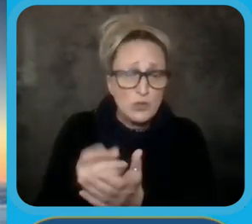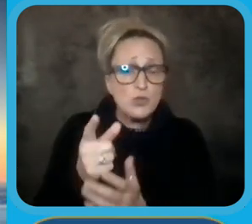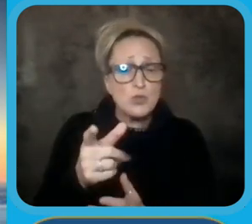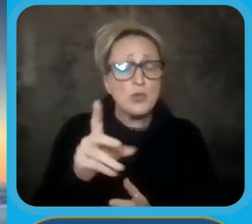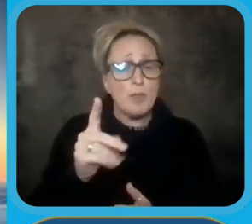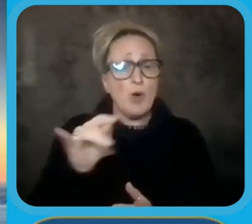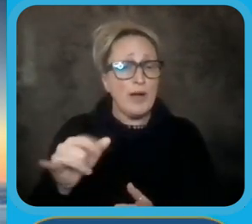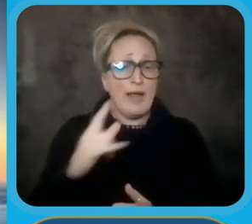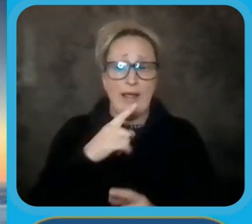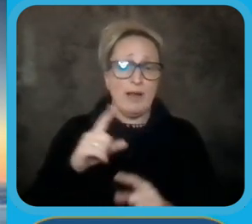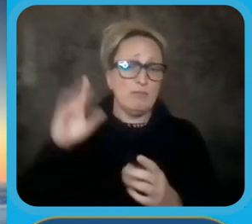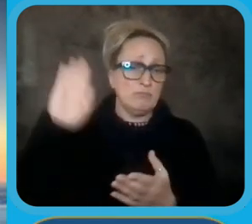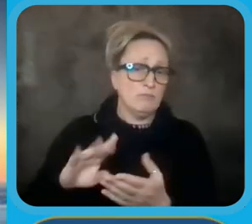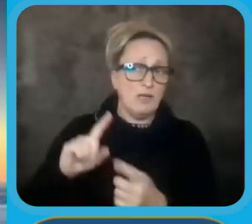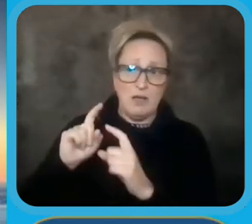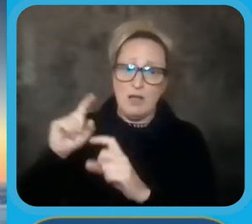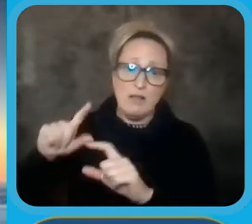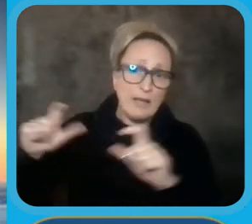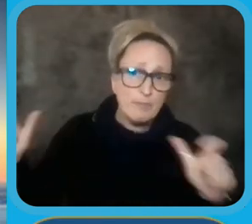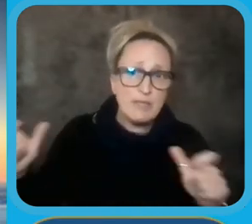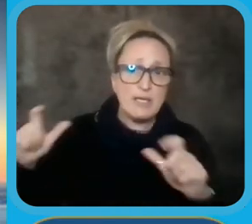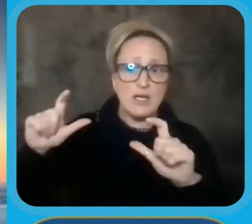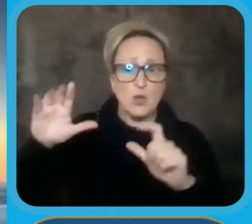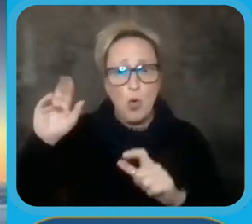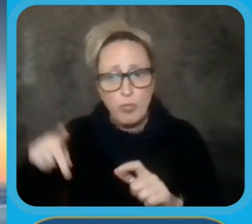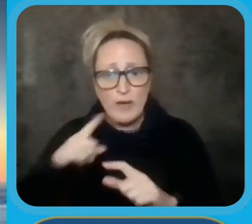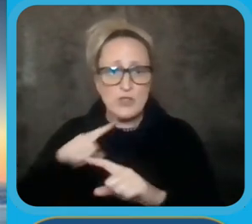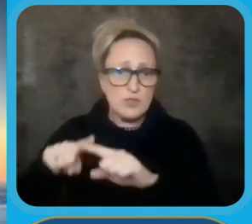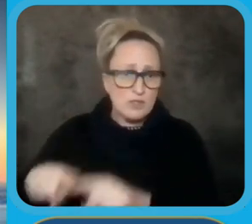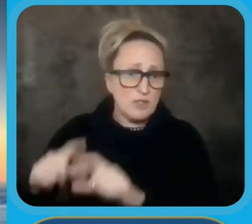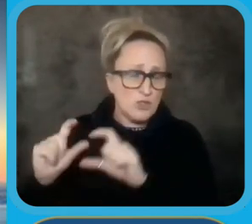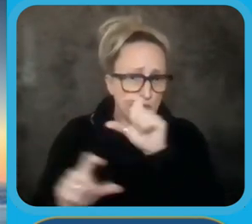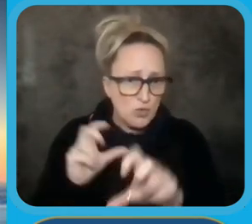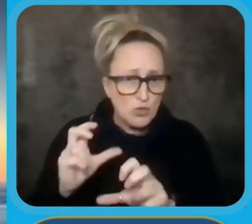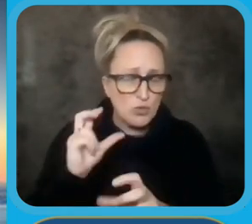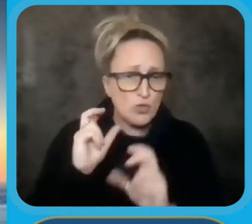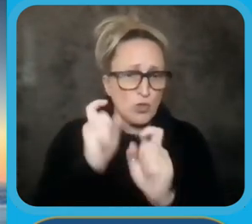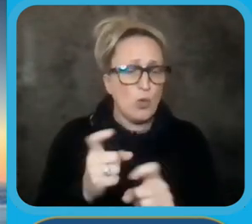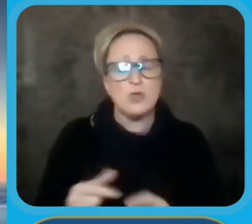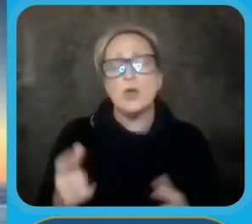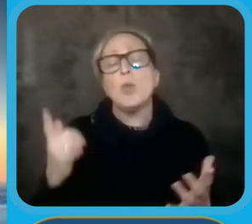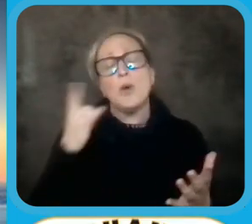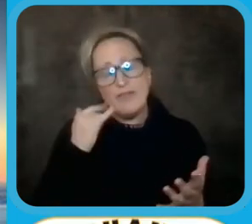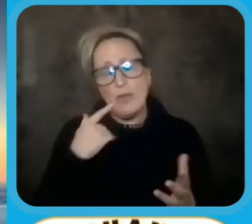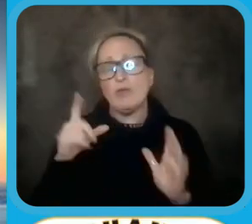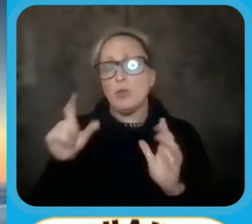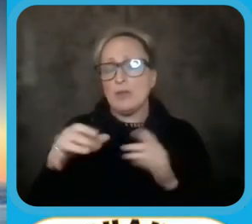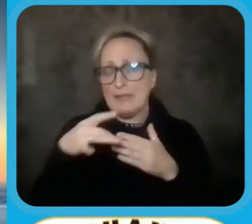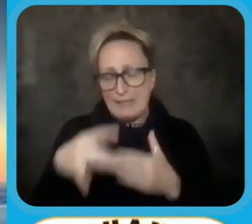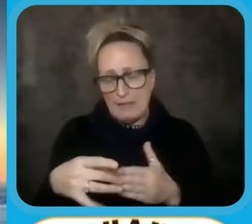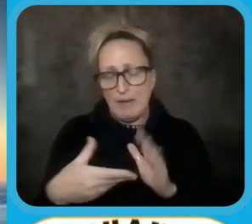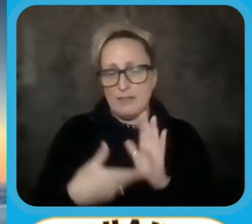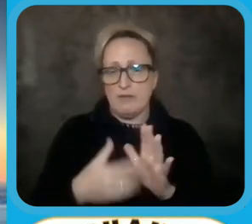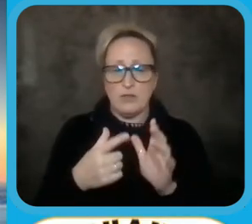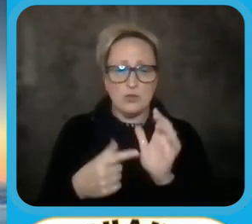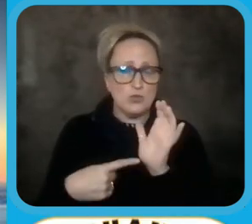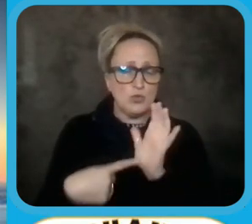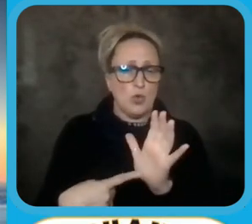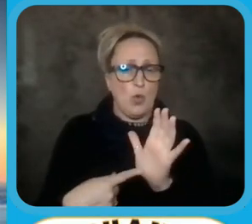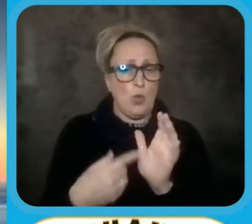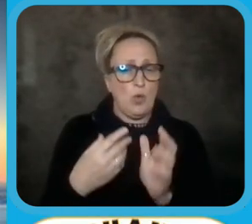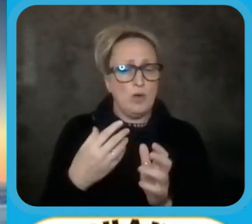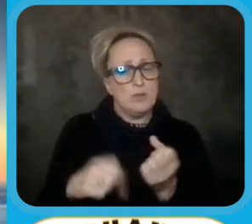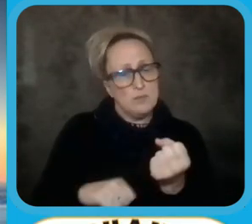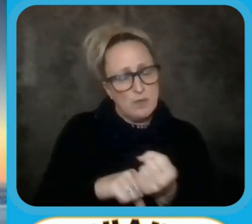reduce our reliance on large donors and corporations. We are California, and we must lead by example and show our support by continuing to